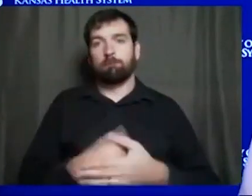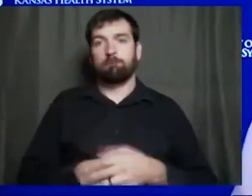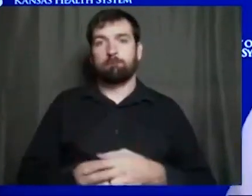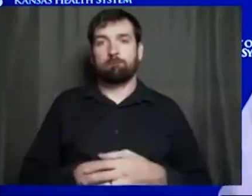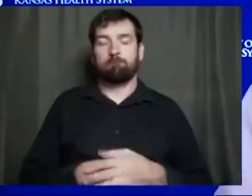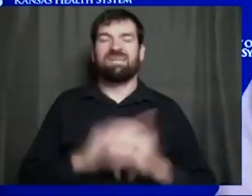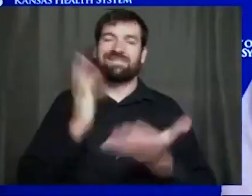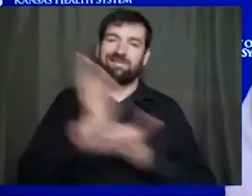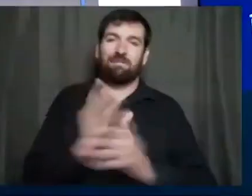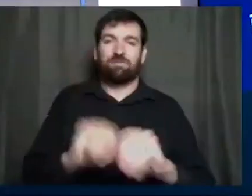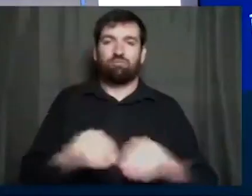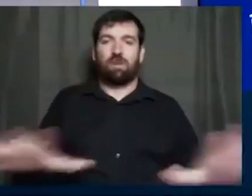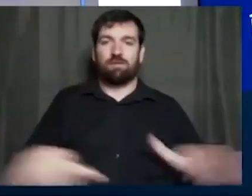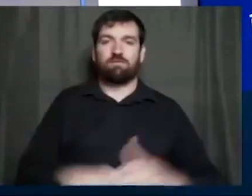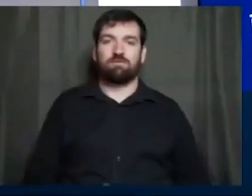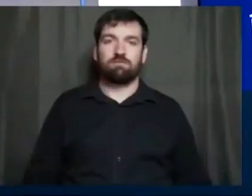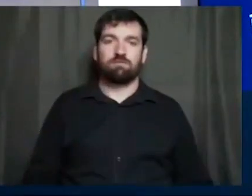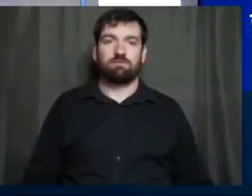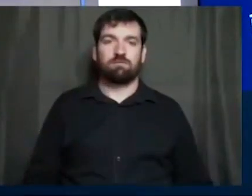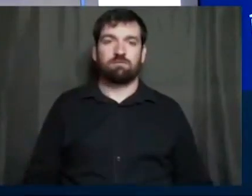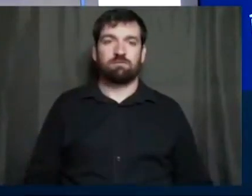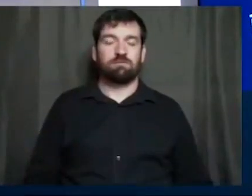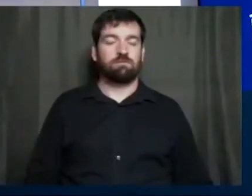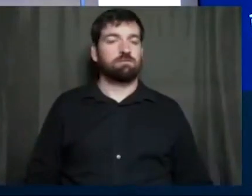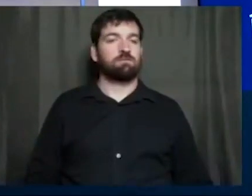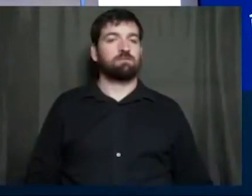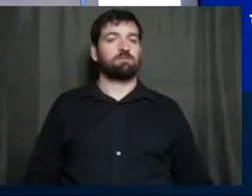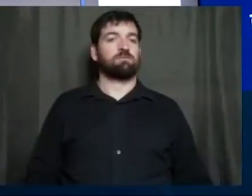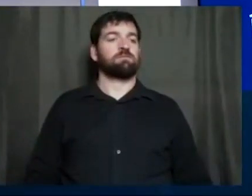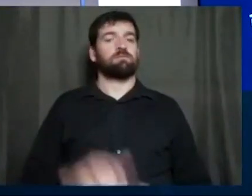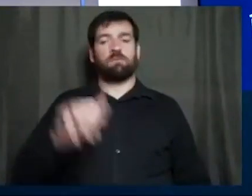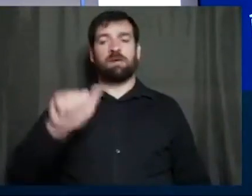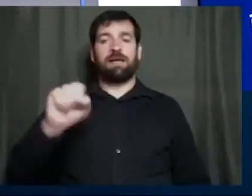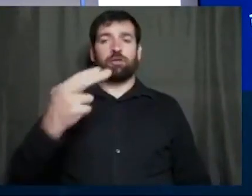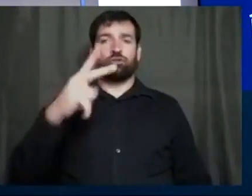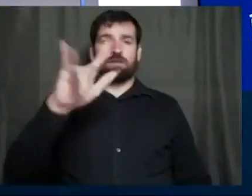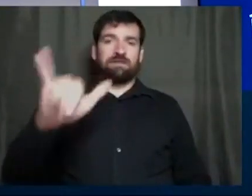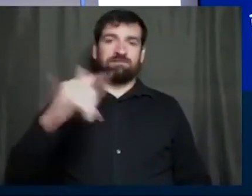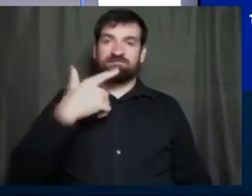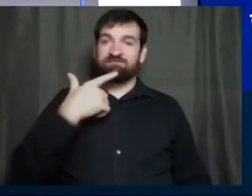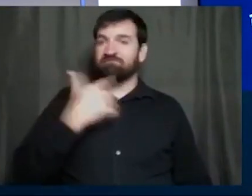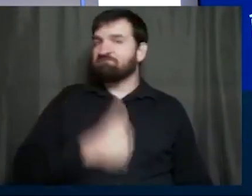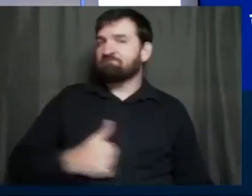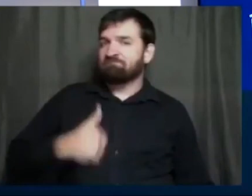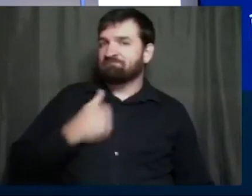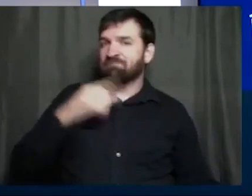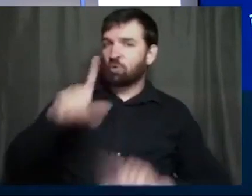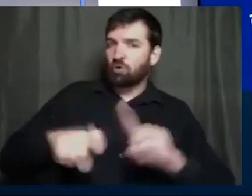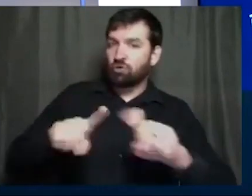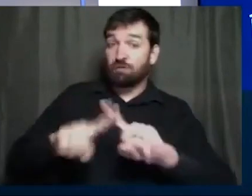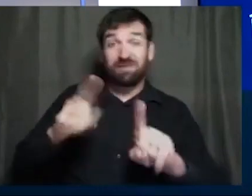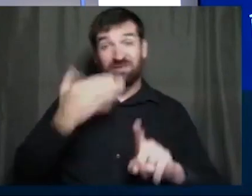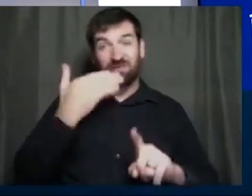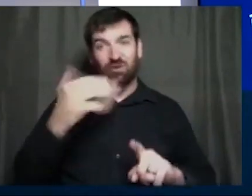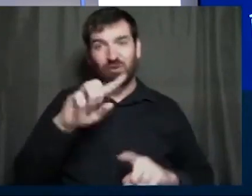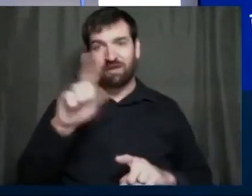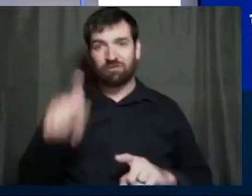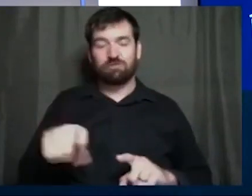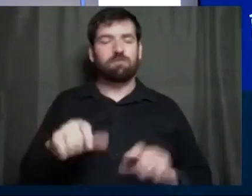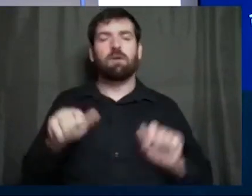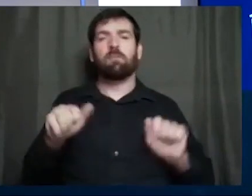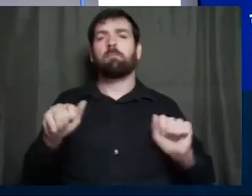of coronavirus. Ashley says, pardon the question, but it's actually a pretty good question. Is it possible to strengthen